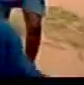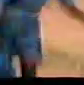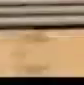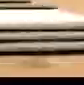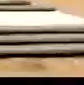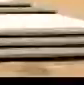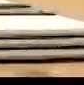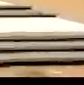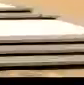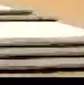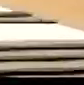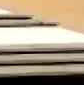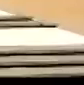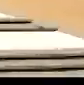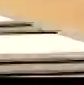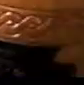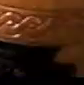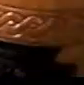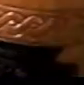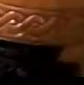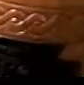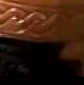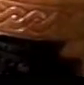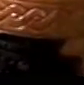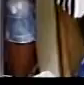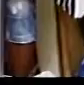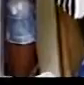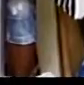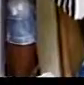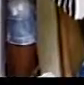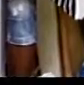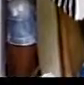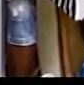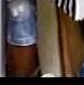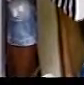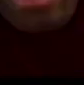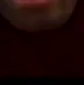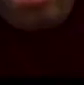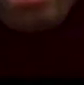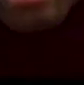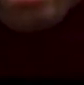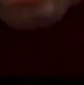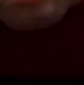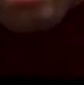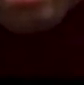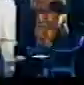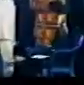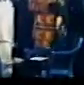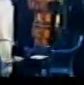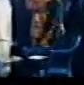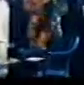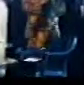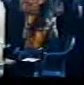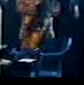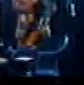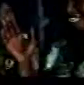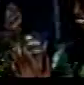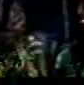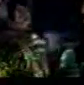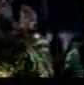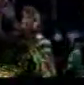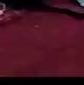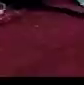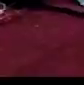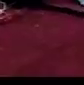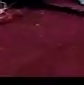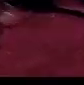Ghana. The land of freedom and rich diversity is set to experience God's freedom and